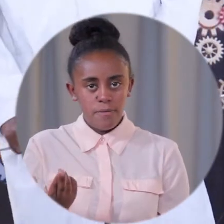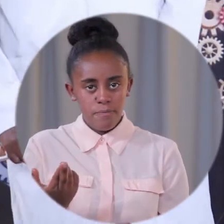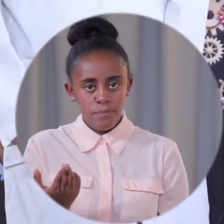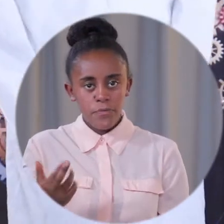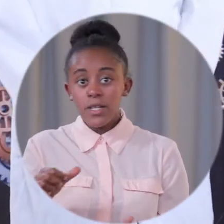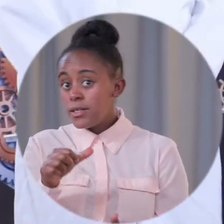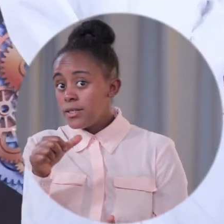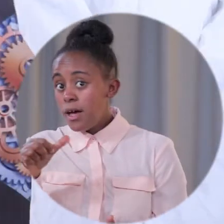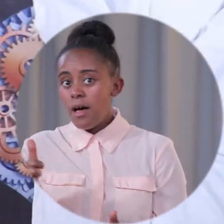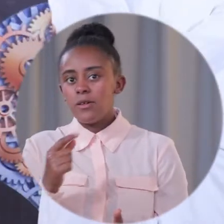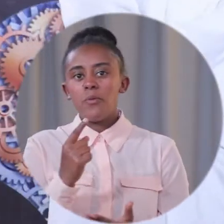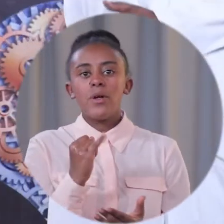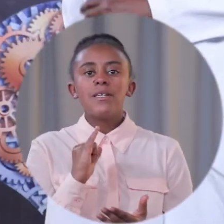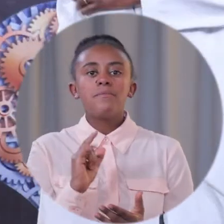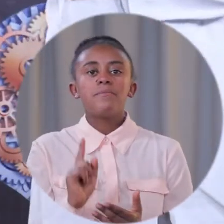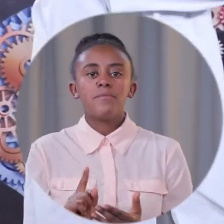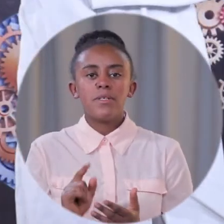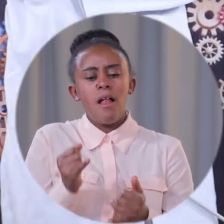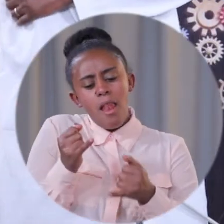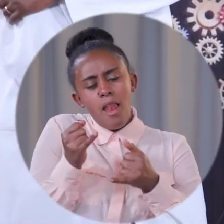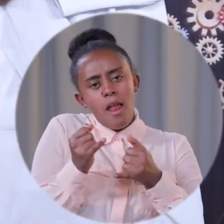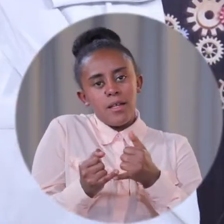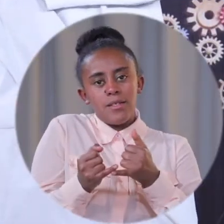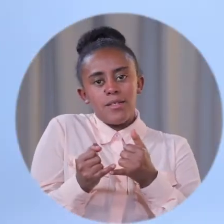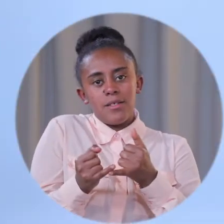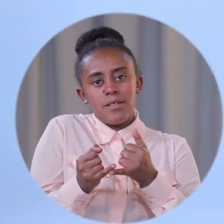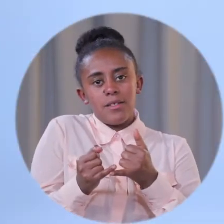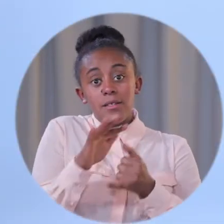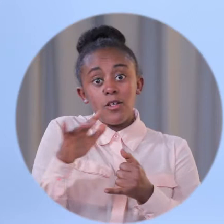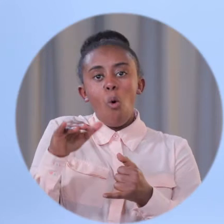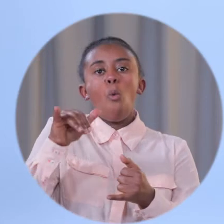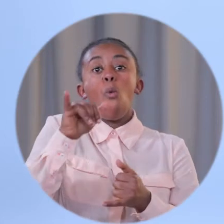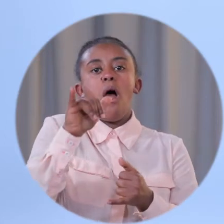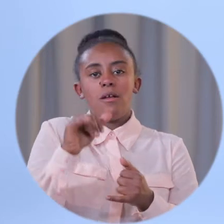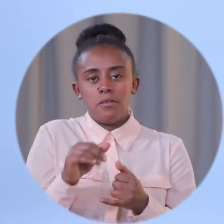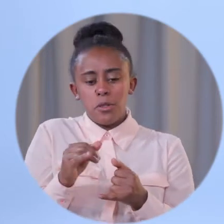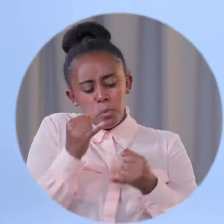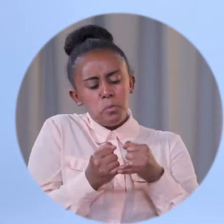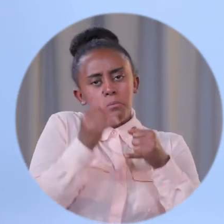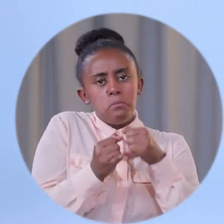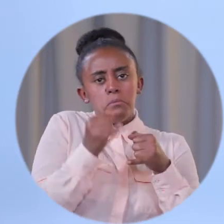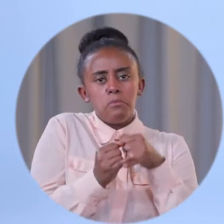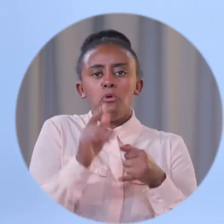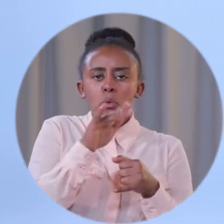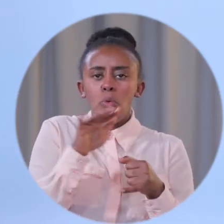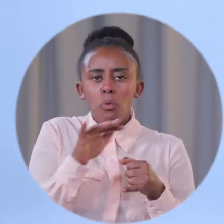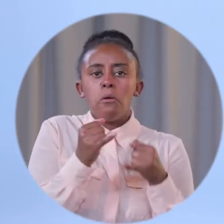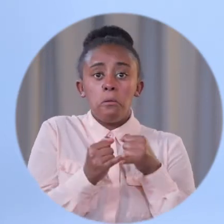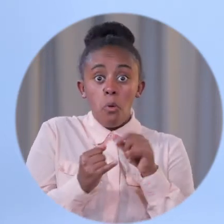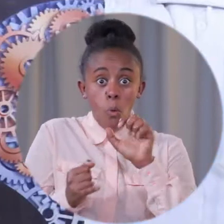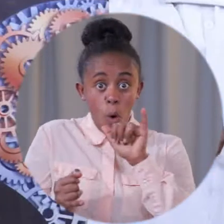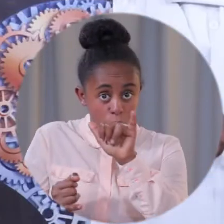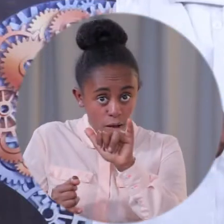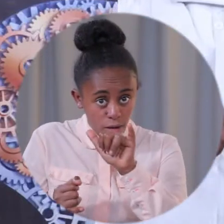The other one is if the last letter of the adjective is Y, if the last letter of the adjective and